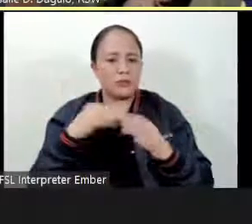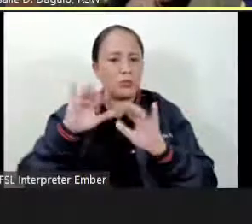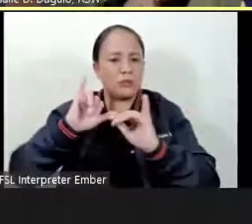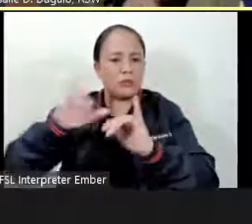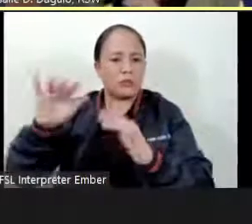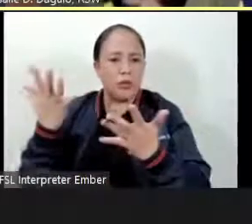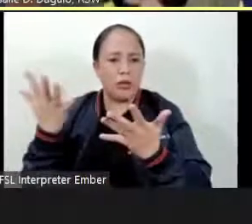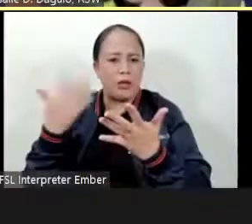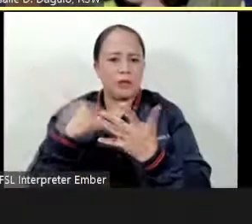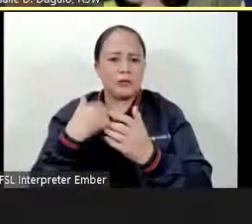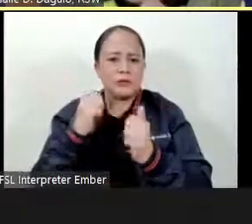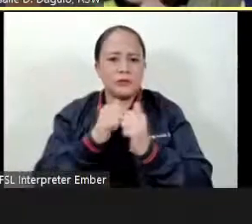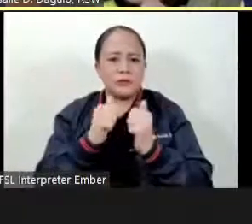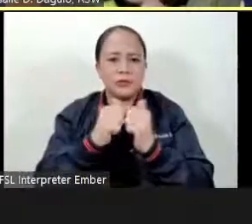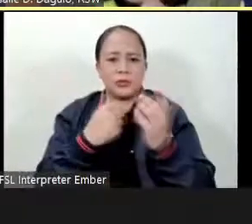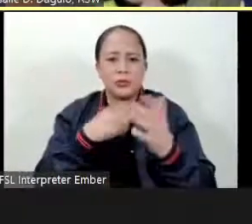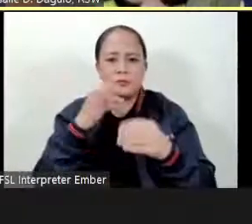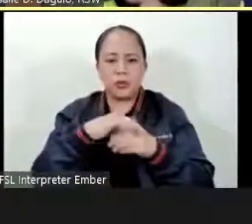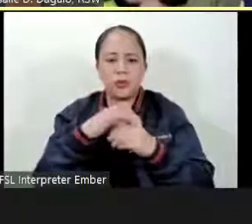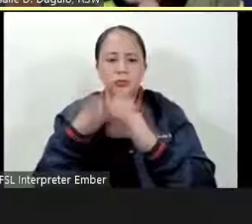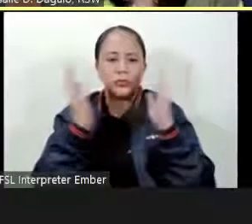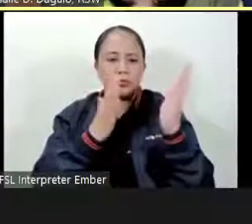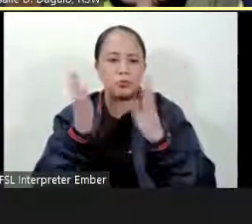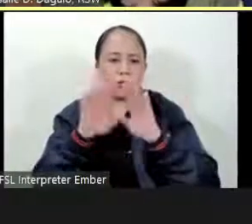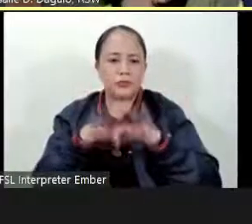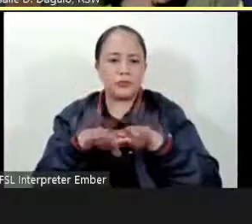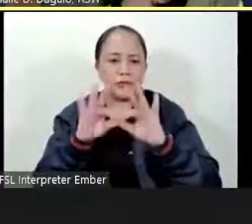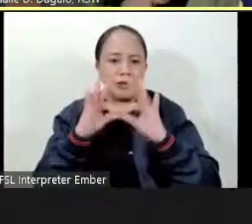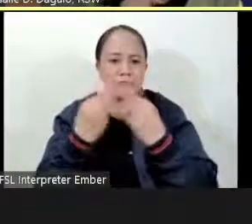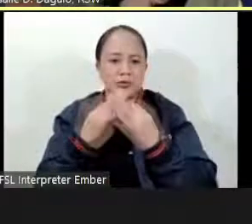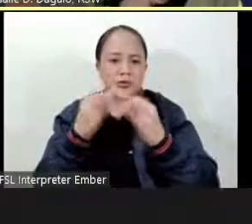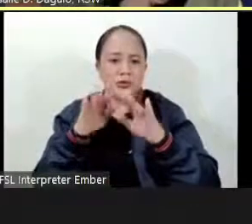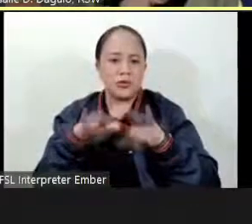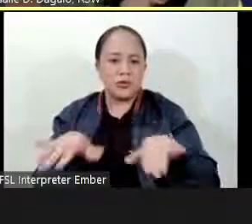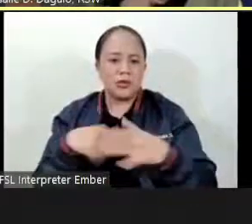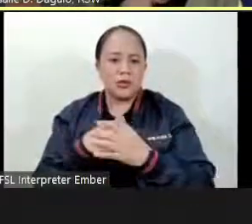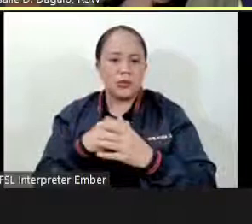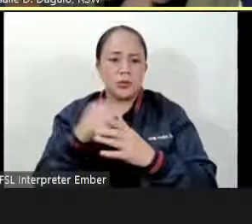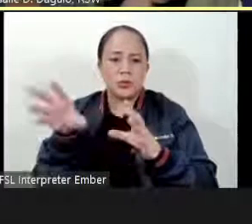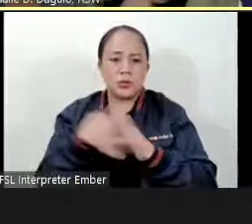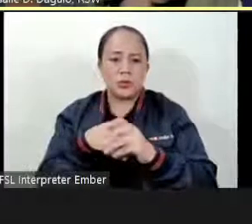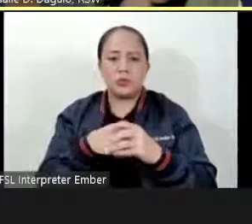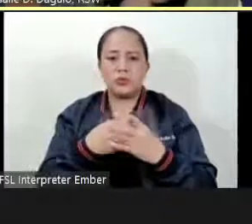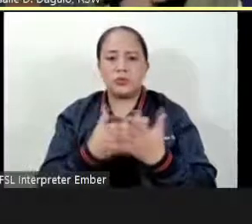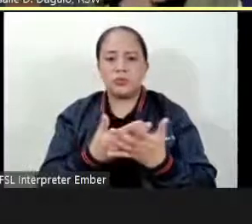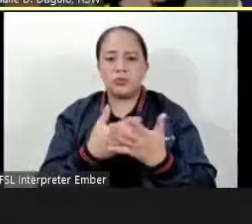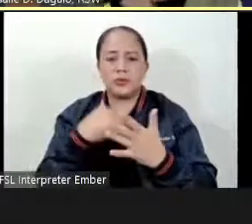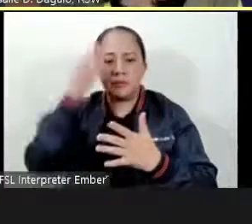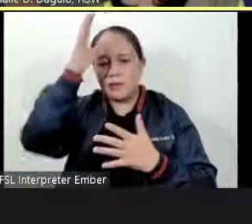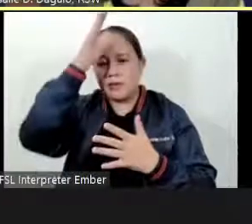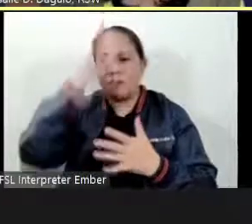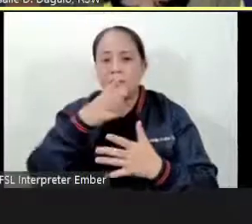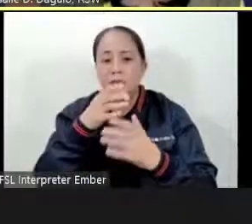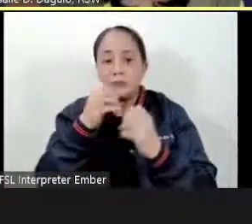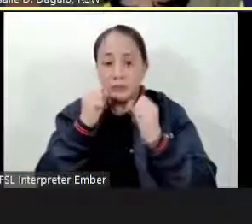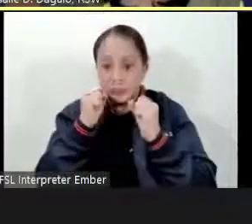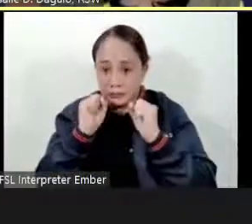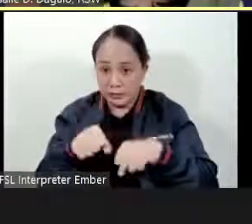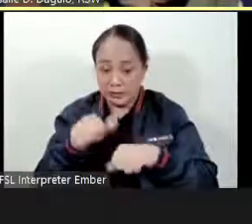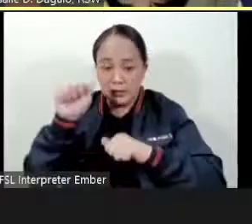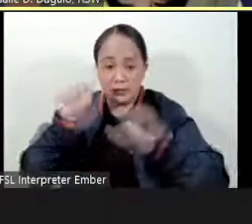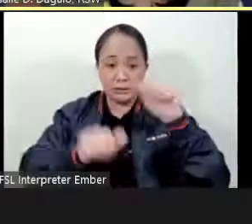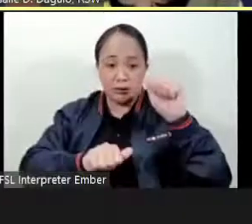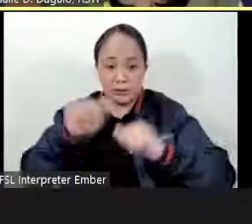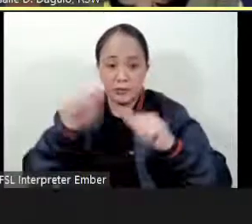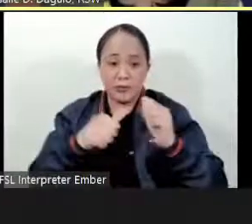define programs and services for families of children, including the parenting capability assessment system, a written policy